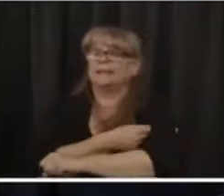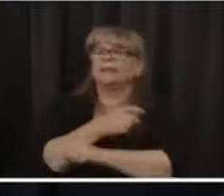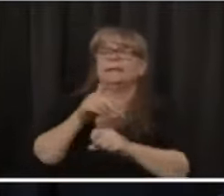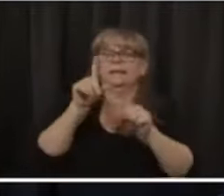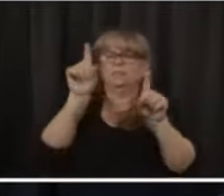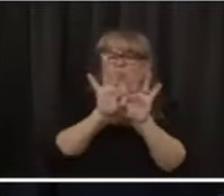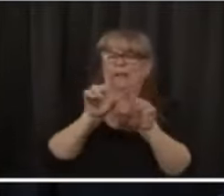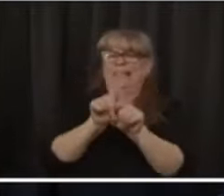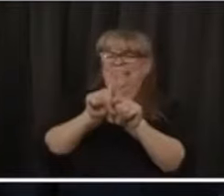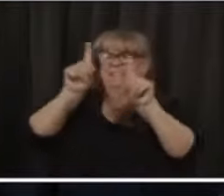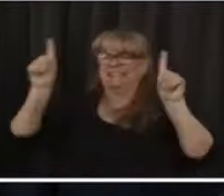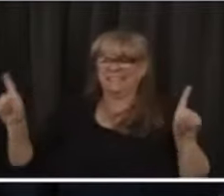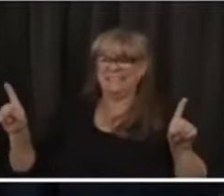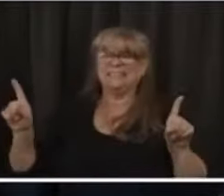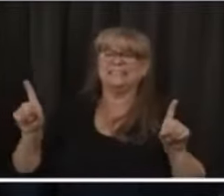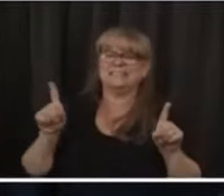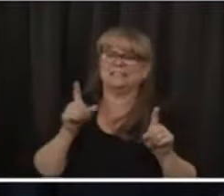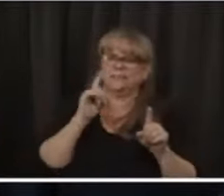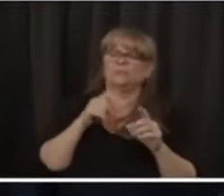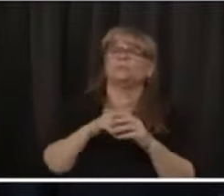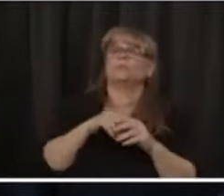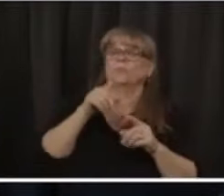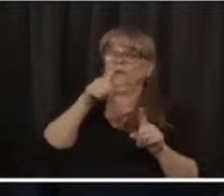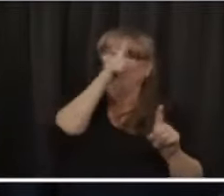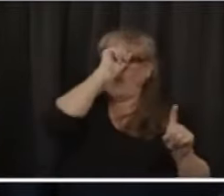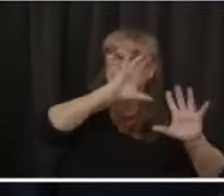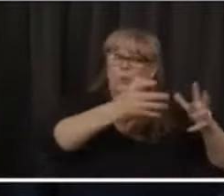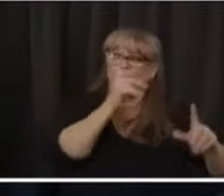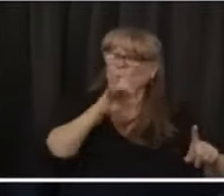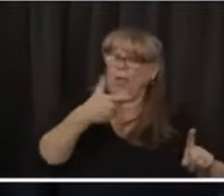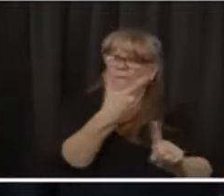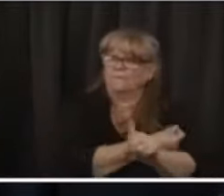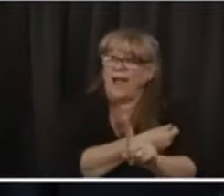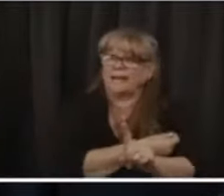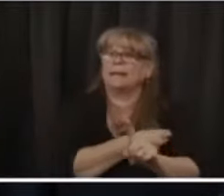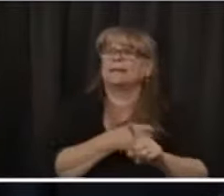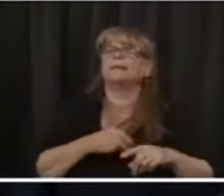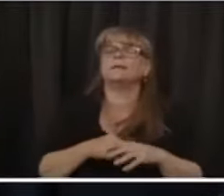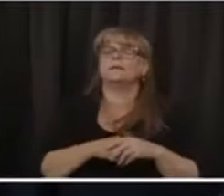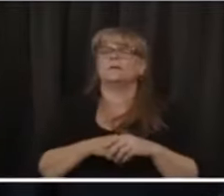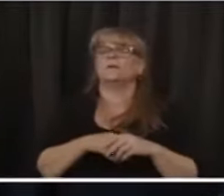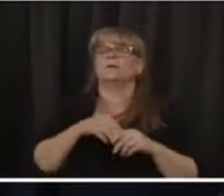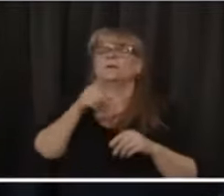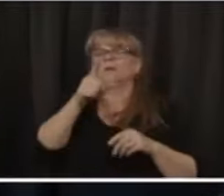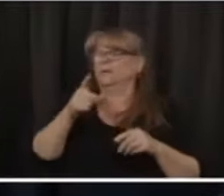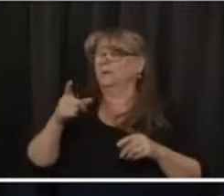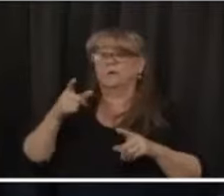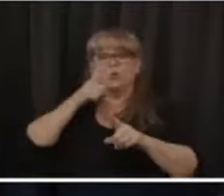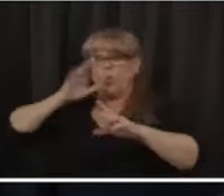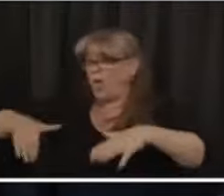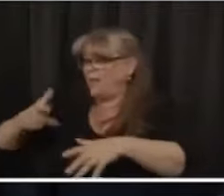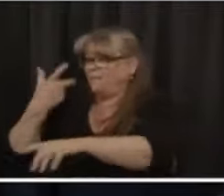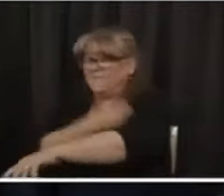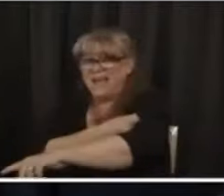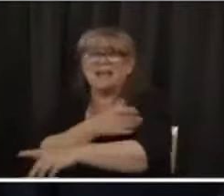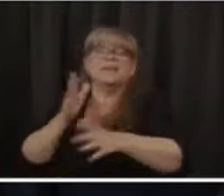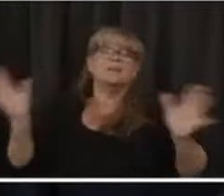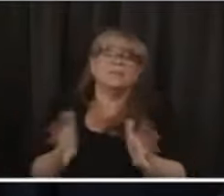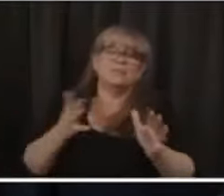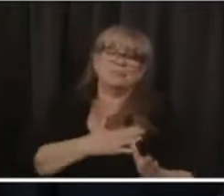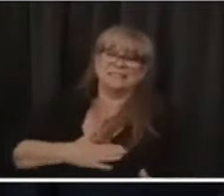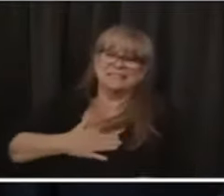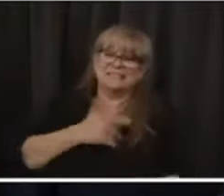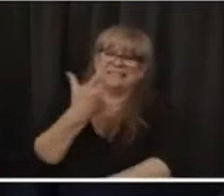when possible if you haven't been vaccinated. And of course, if you haven't been vaccinated, most importantly, get the vaccine. and empower others